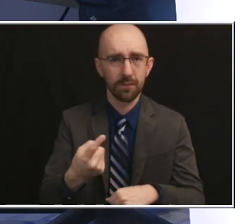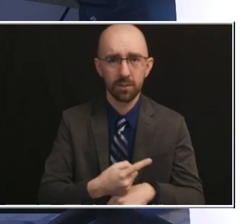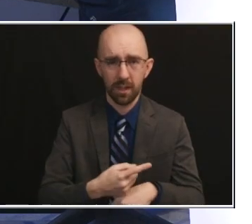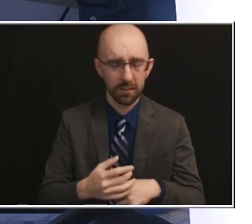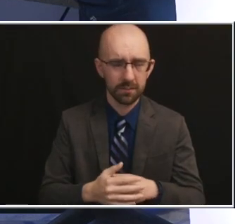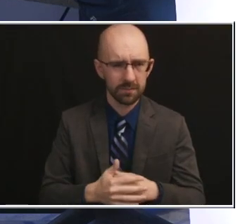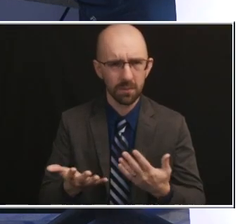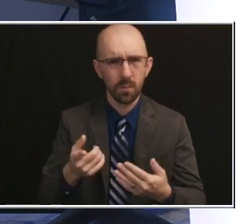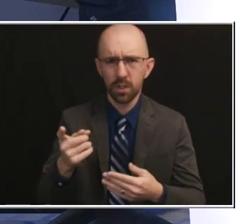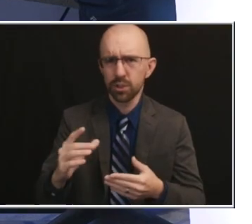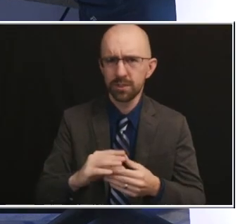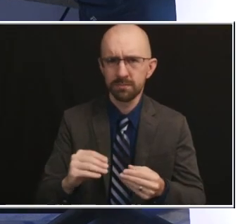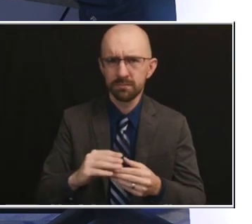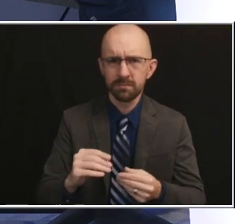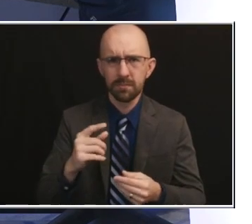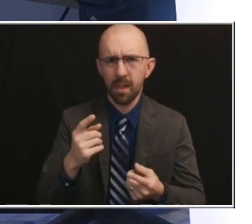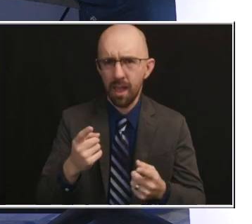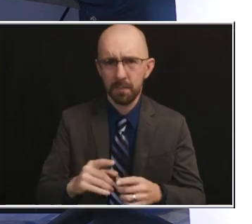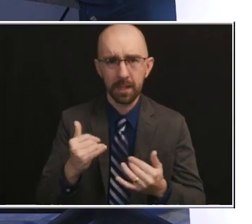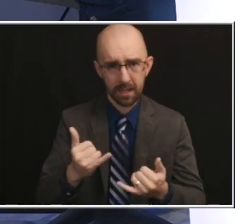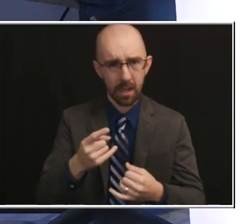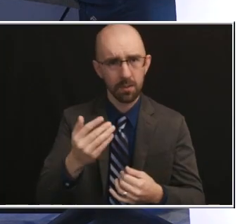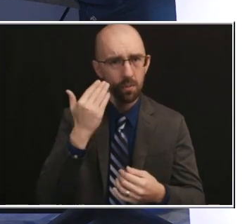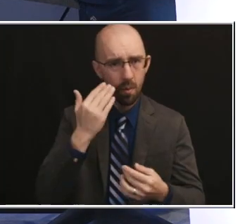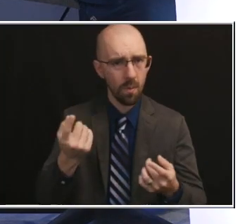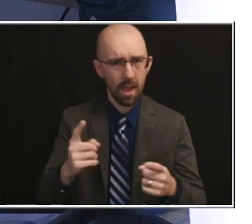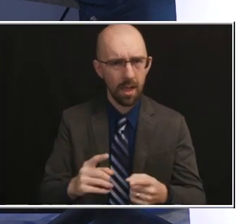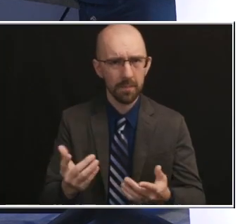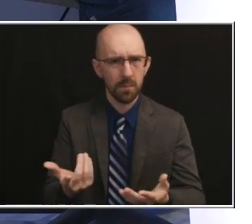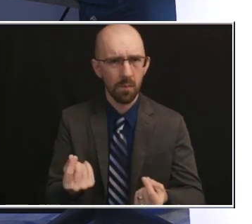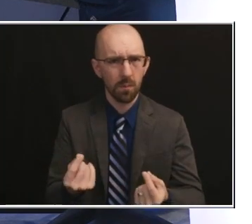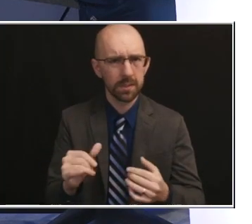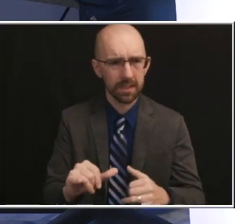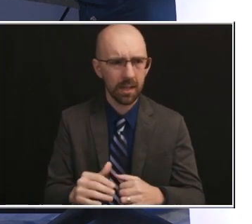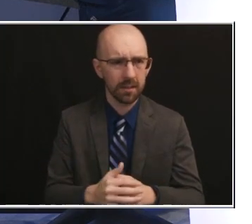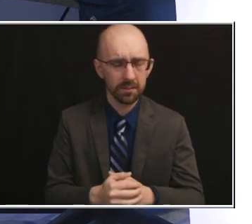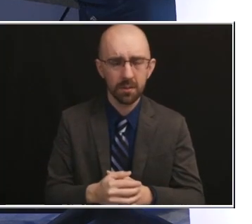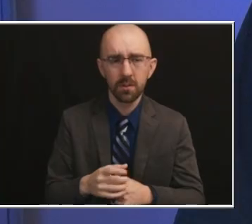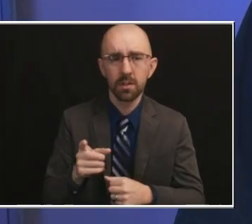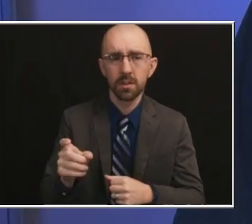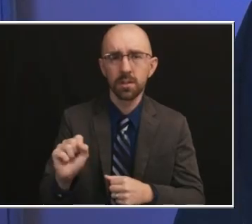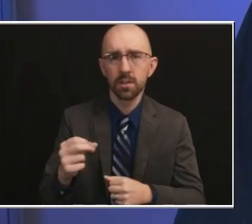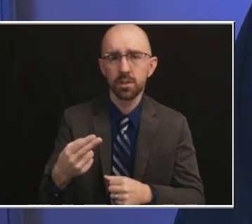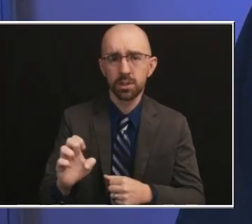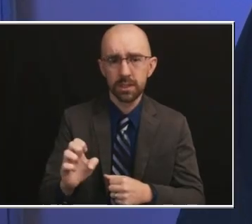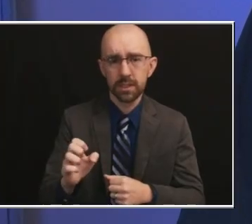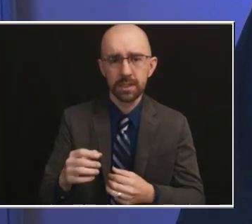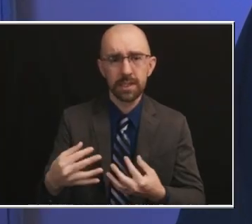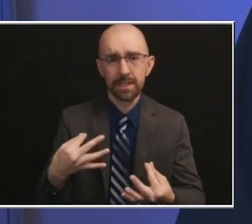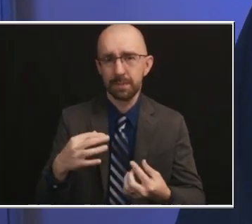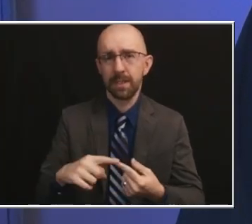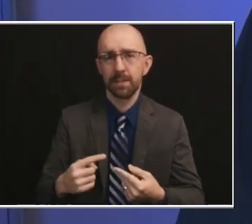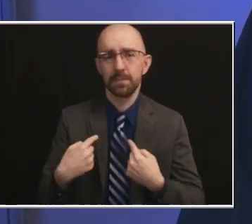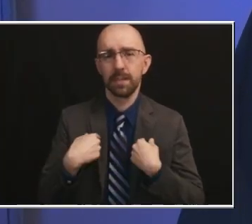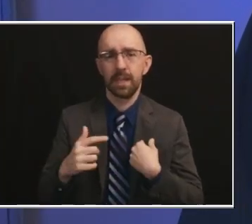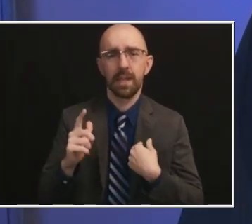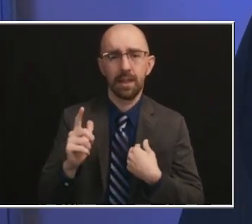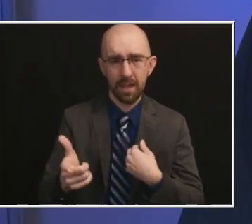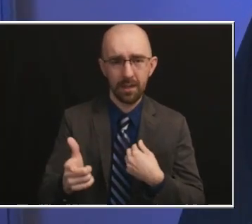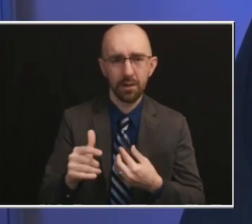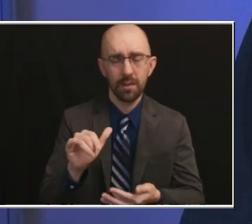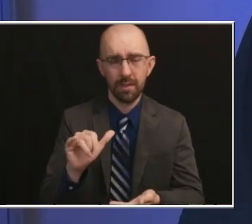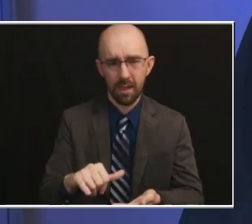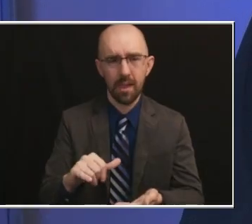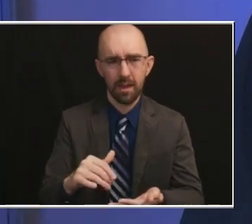say happened? Now that you know what happened, what was that? So she explained to me later on that